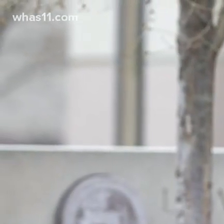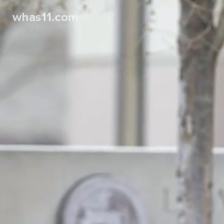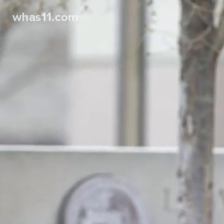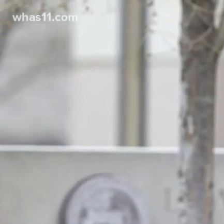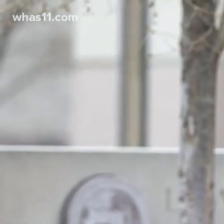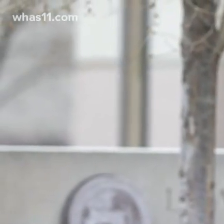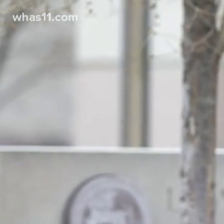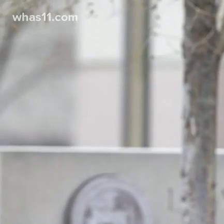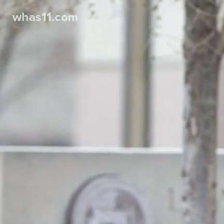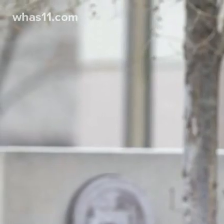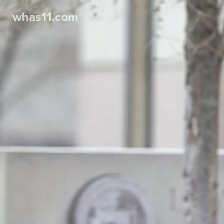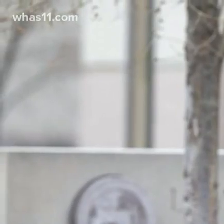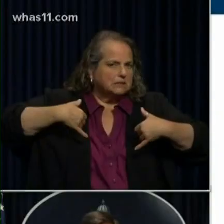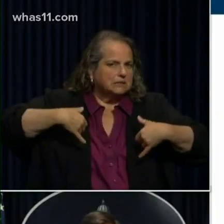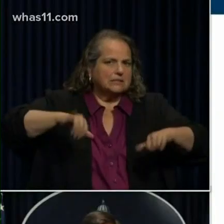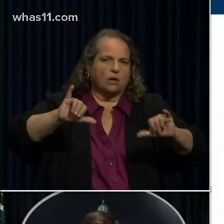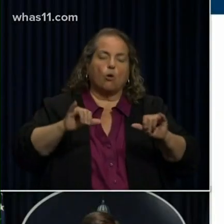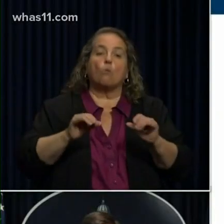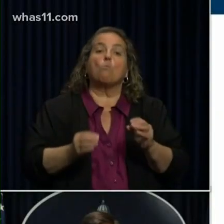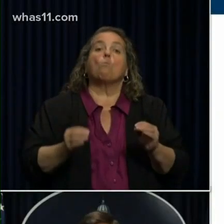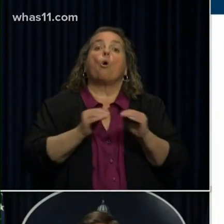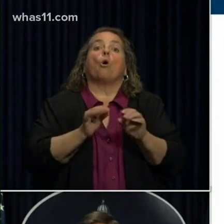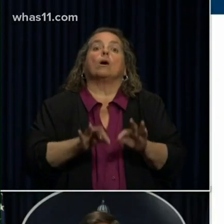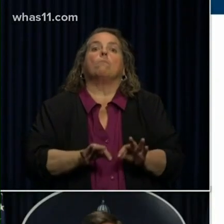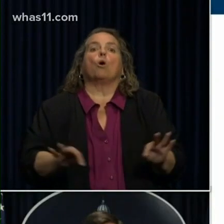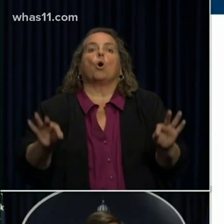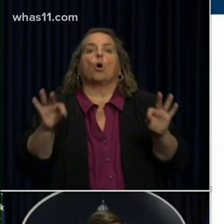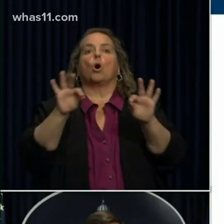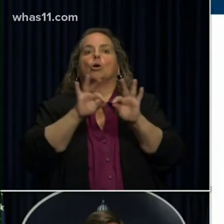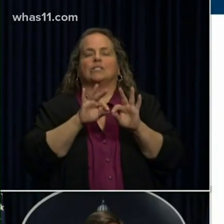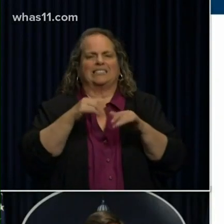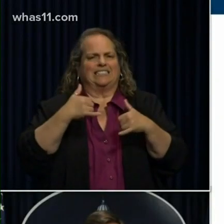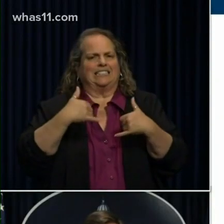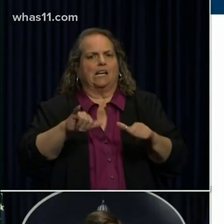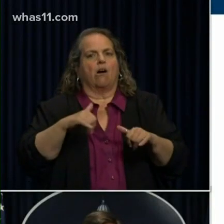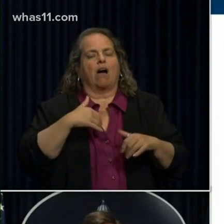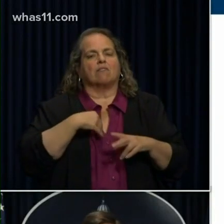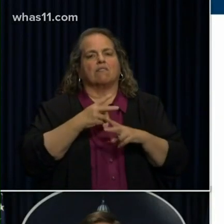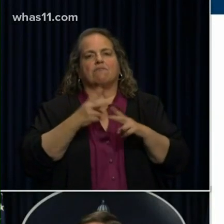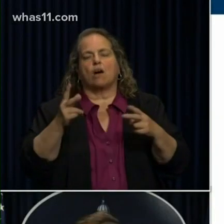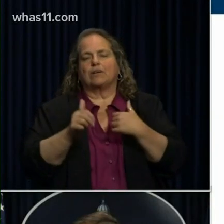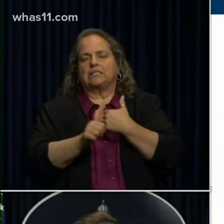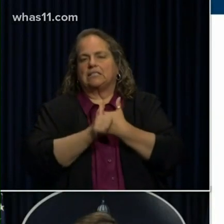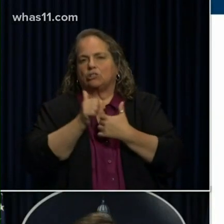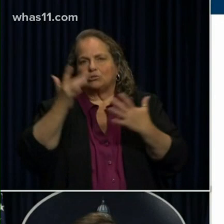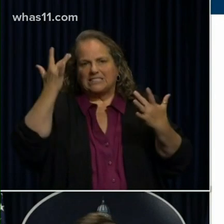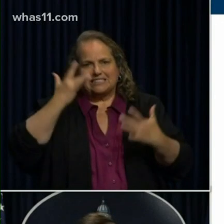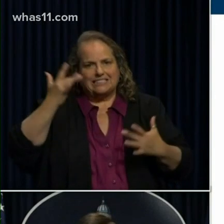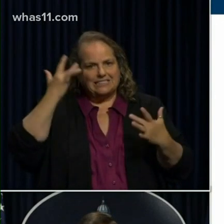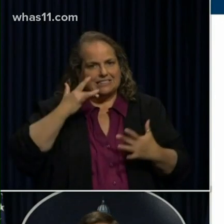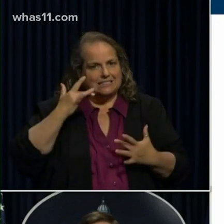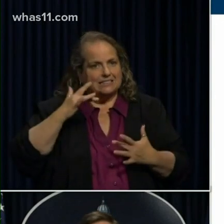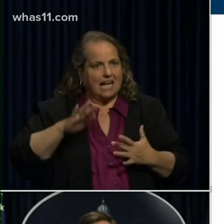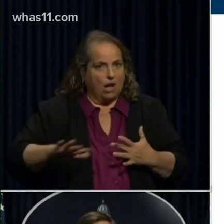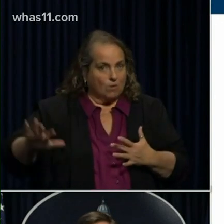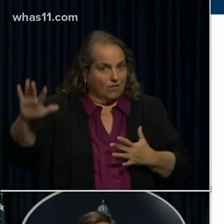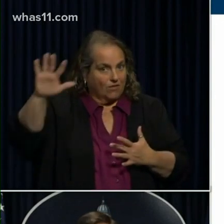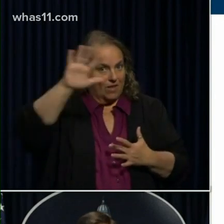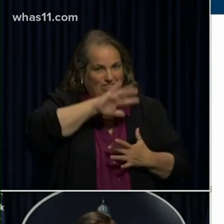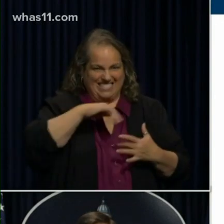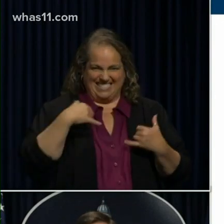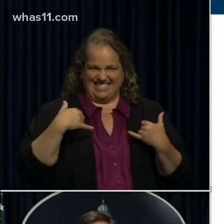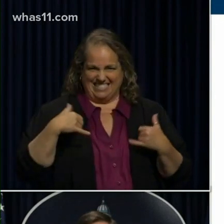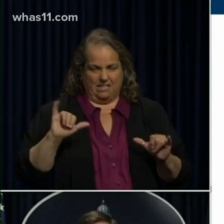mean a free-for-all. We're still going to have a very dangerous disease, virus, that is out there. It's still